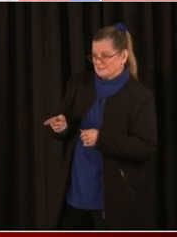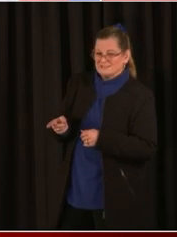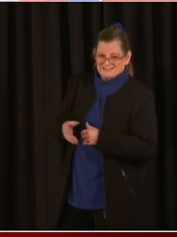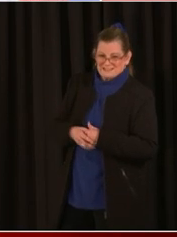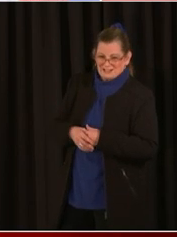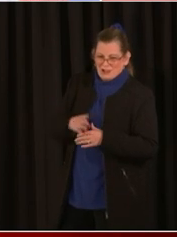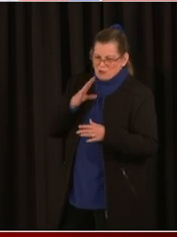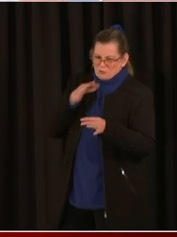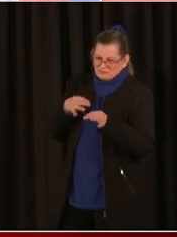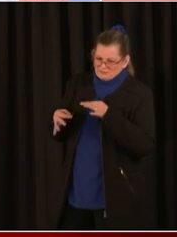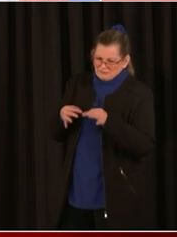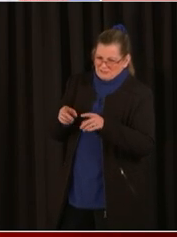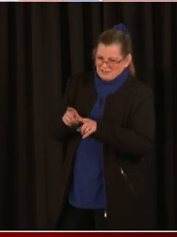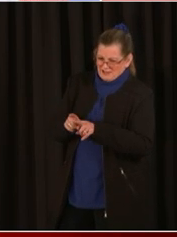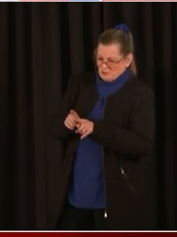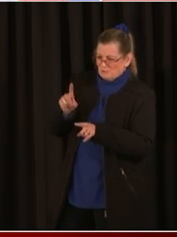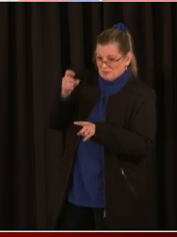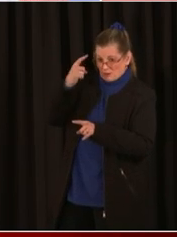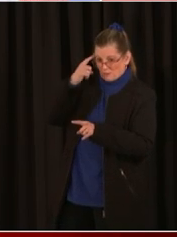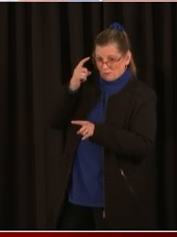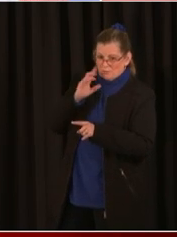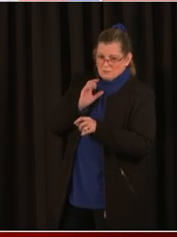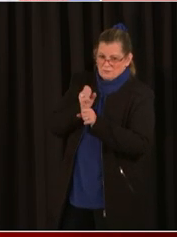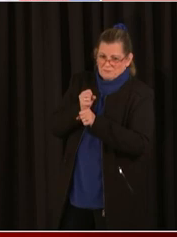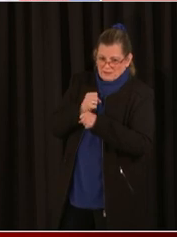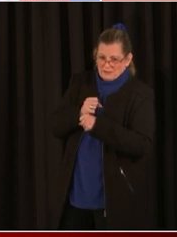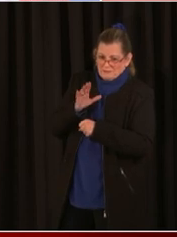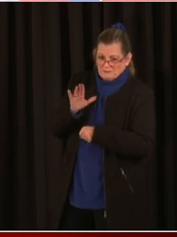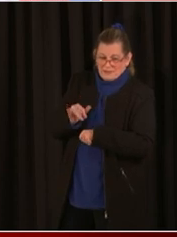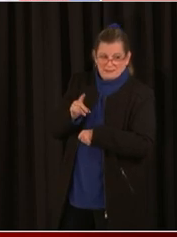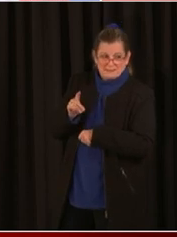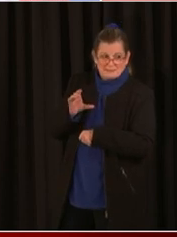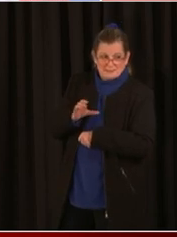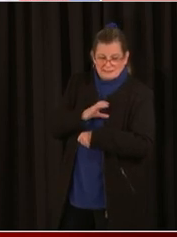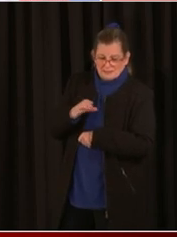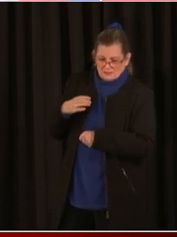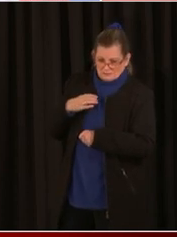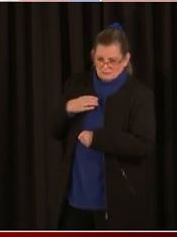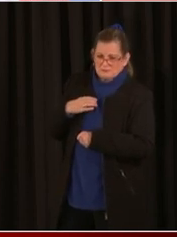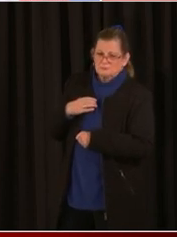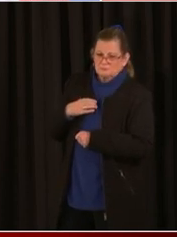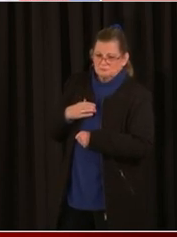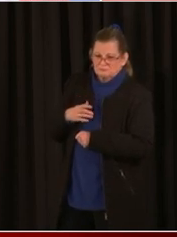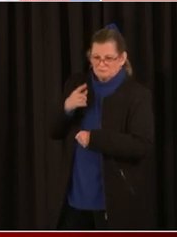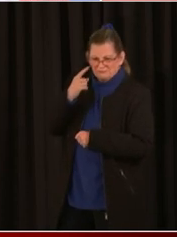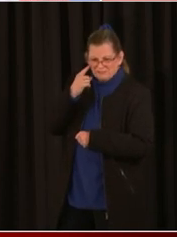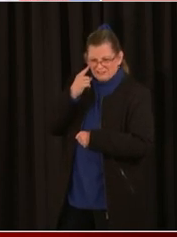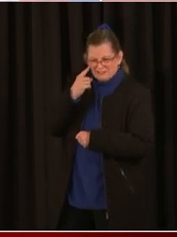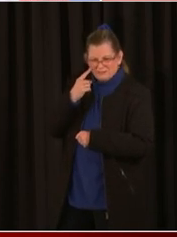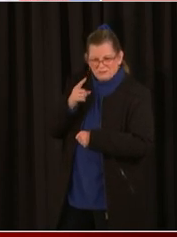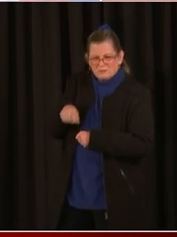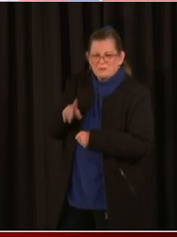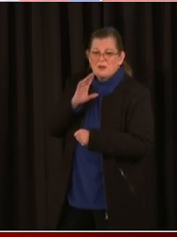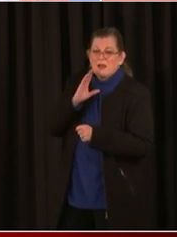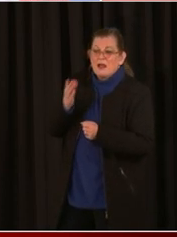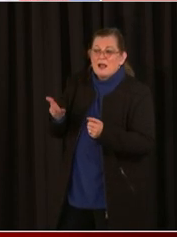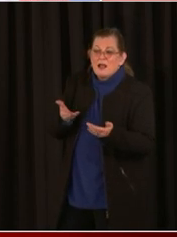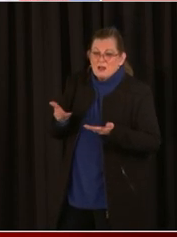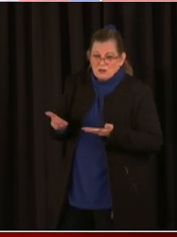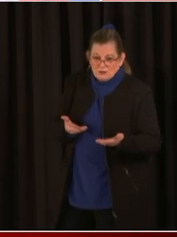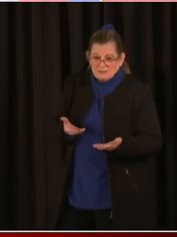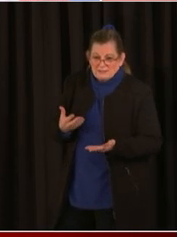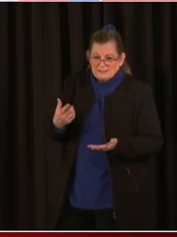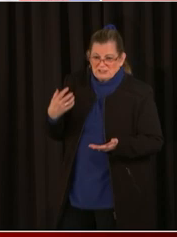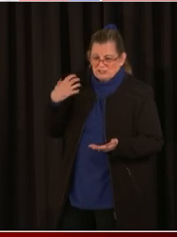office will be laid out. As the chairman said, this office was created by the council. I think that we will hire